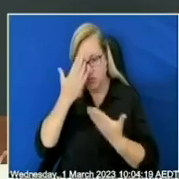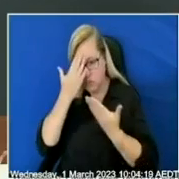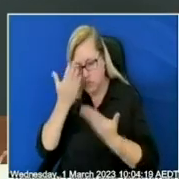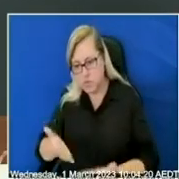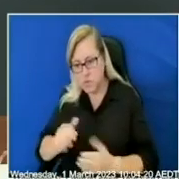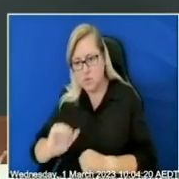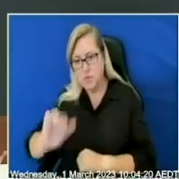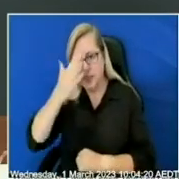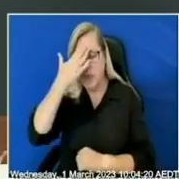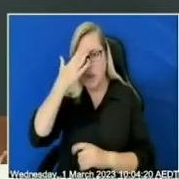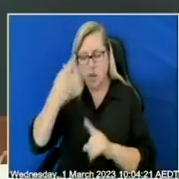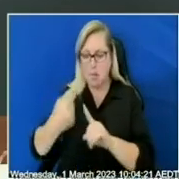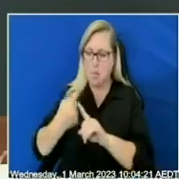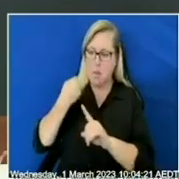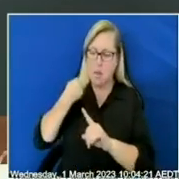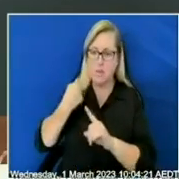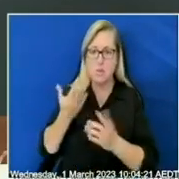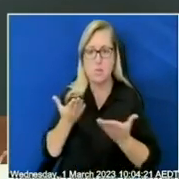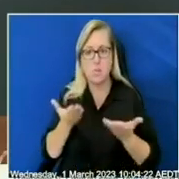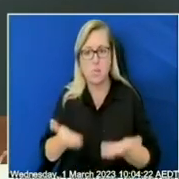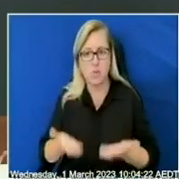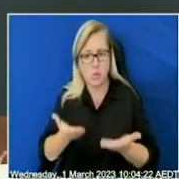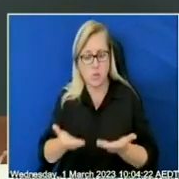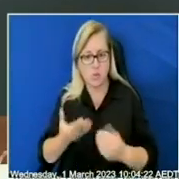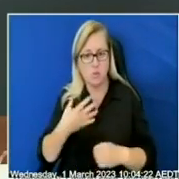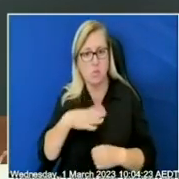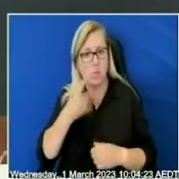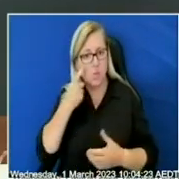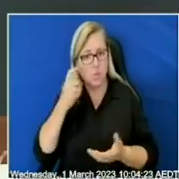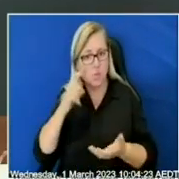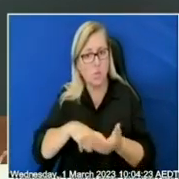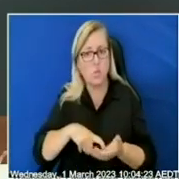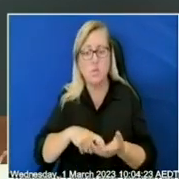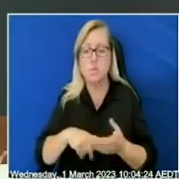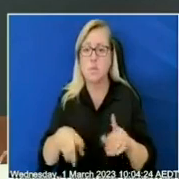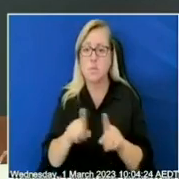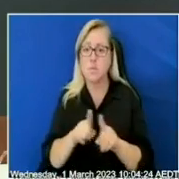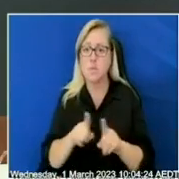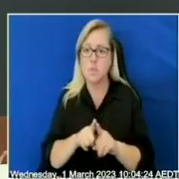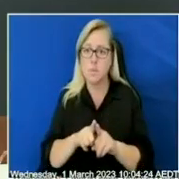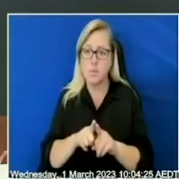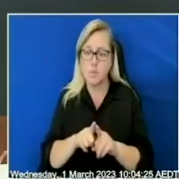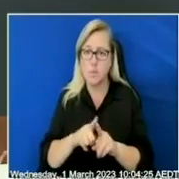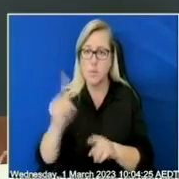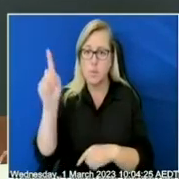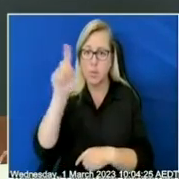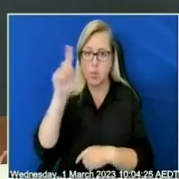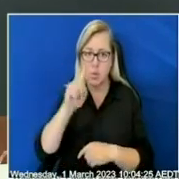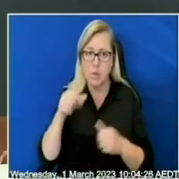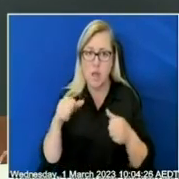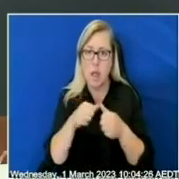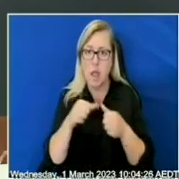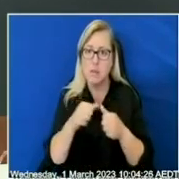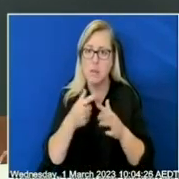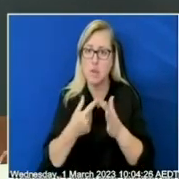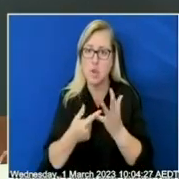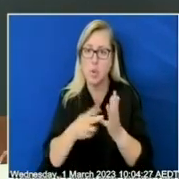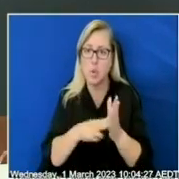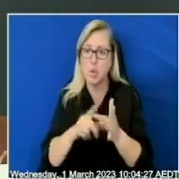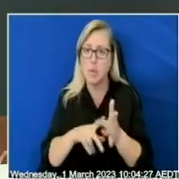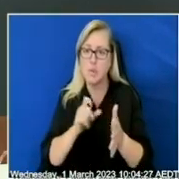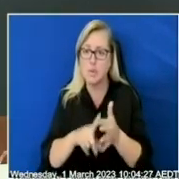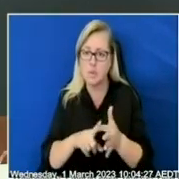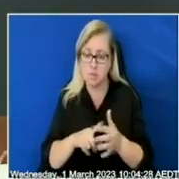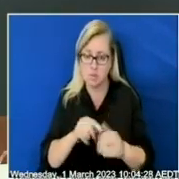to acknowledge, particularly today, Arnie Eunice in her evidence coming forward by the